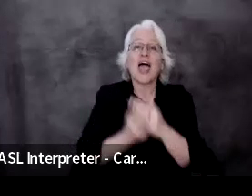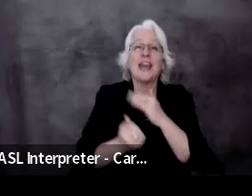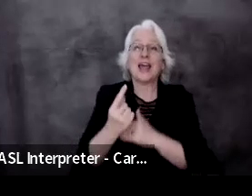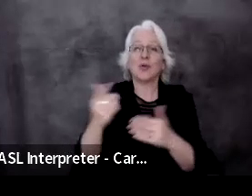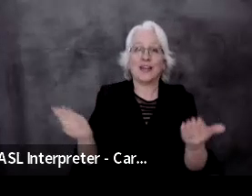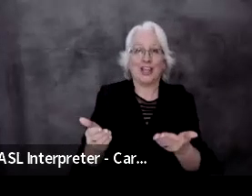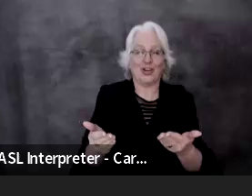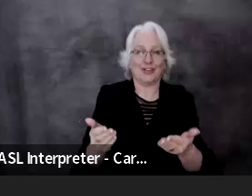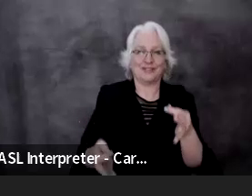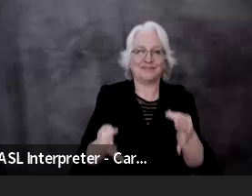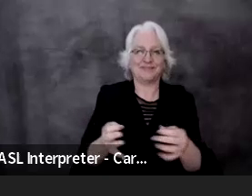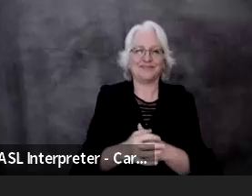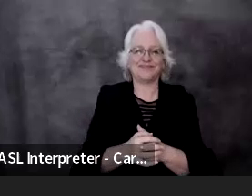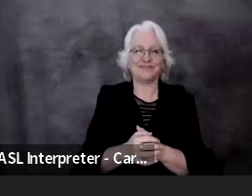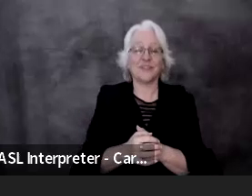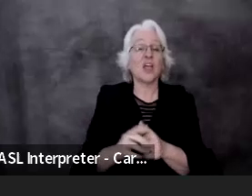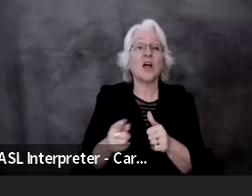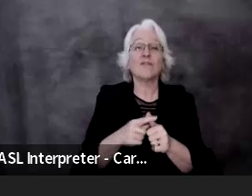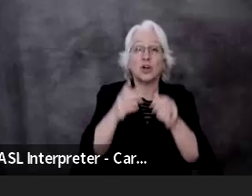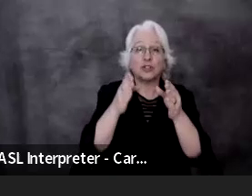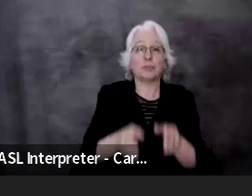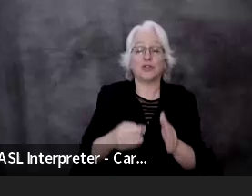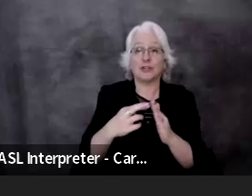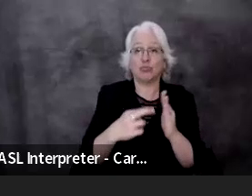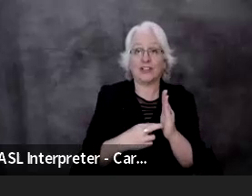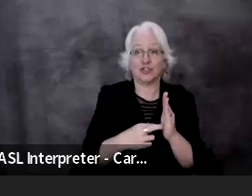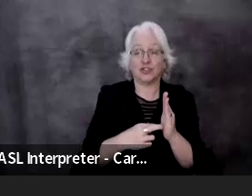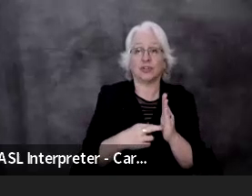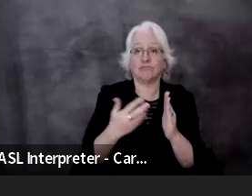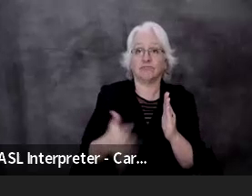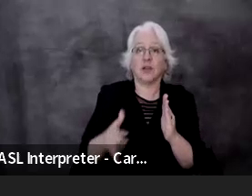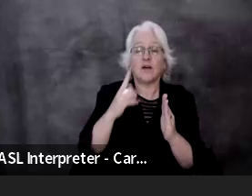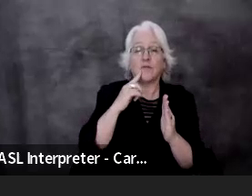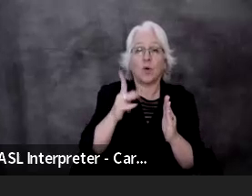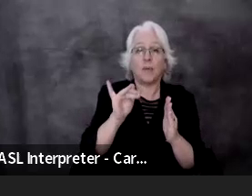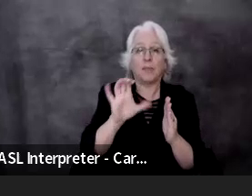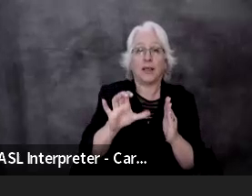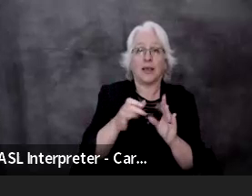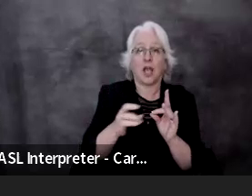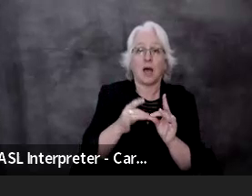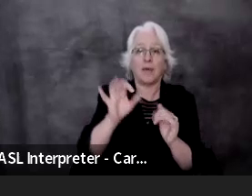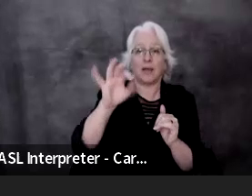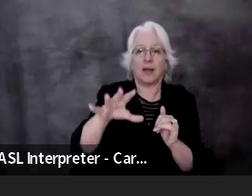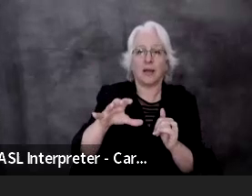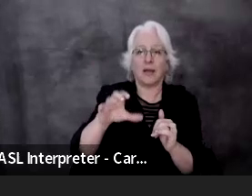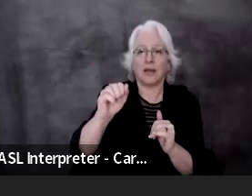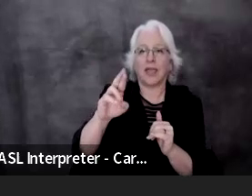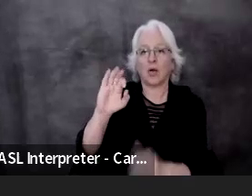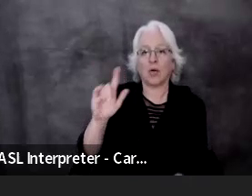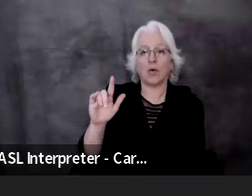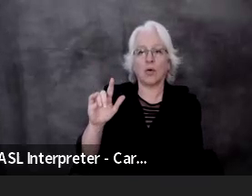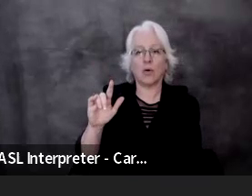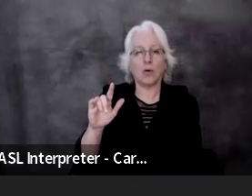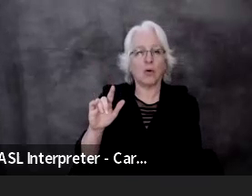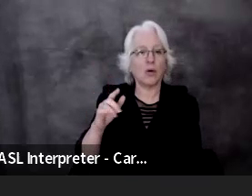the hearing. The first person that is registered to provide public comment today is Carol Tyson.